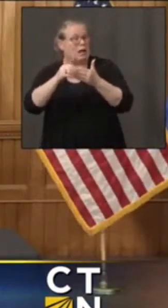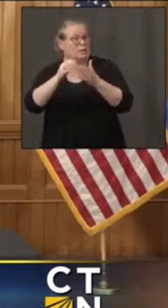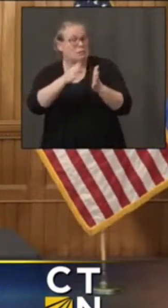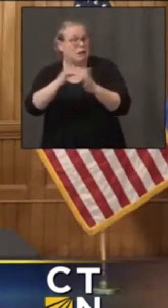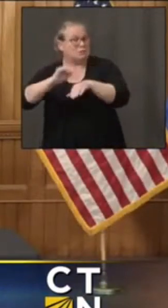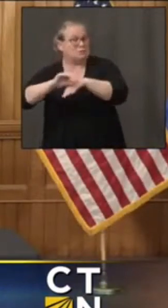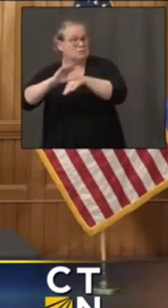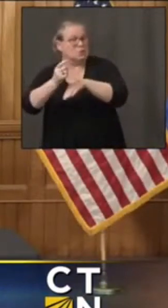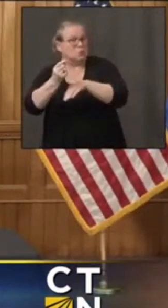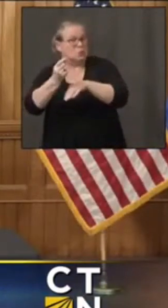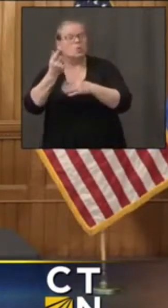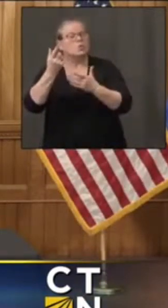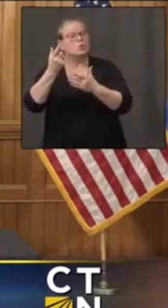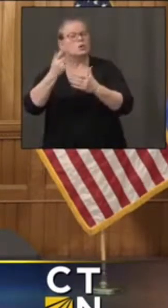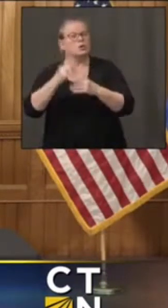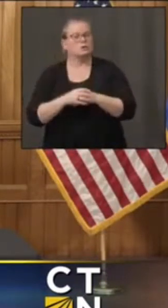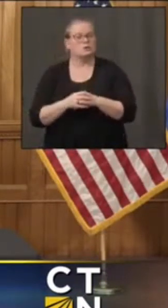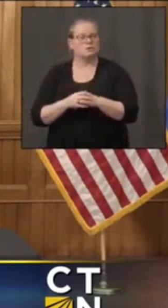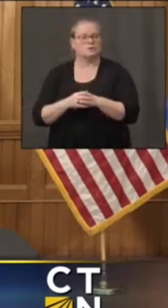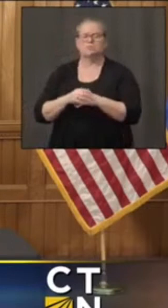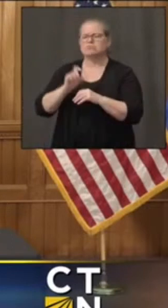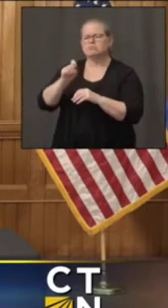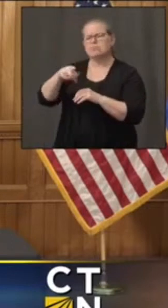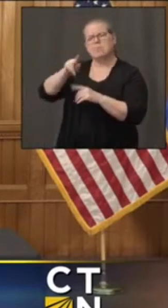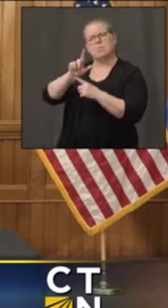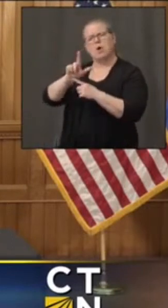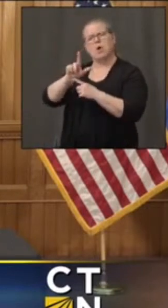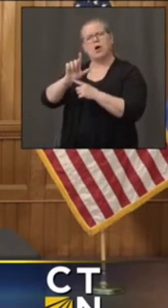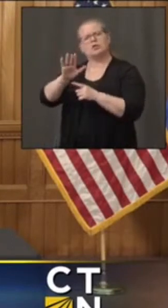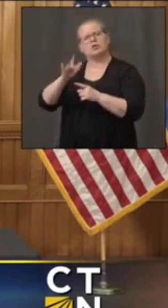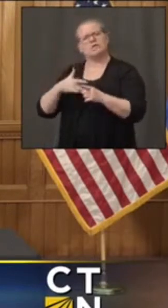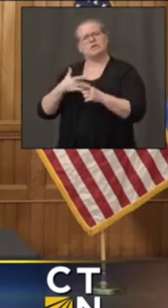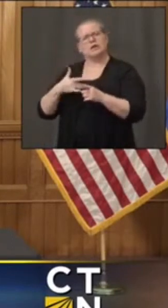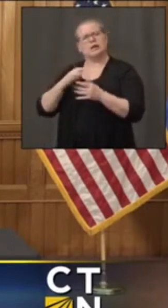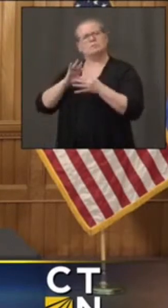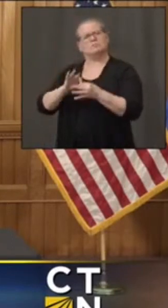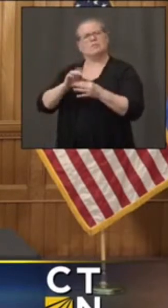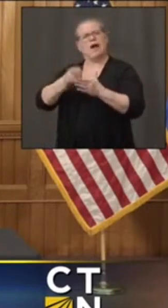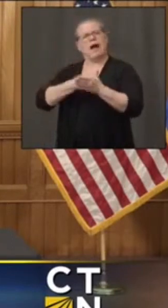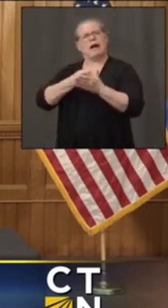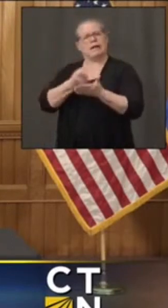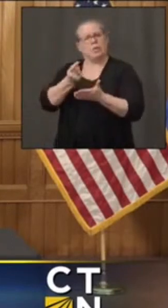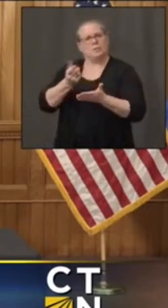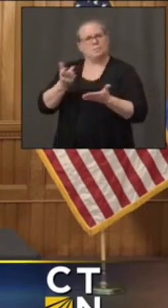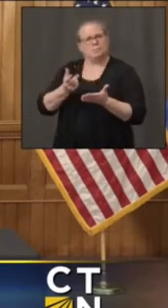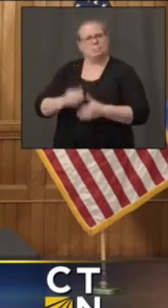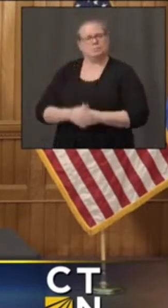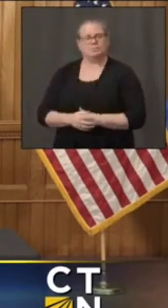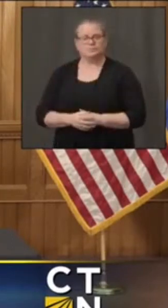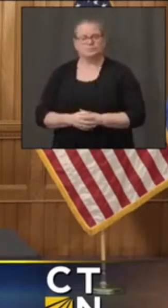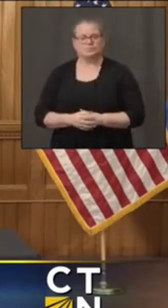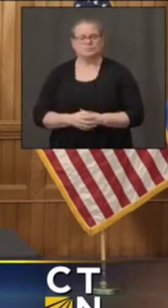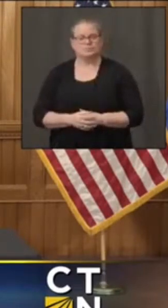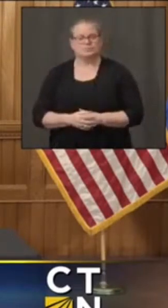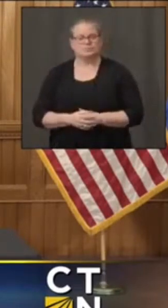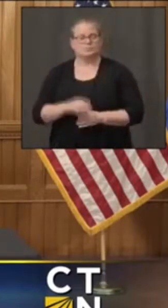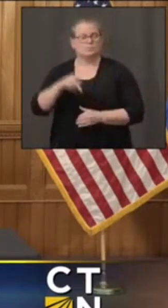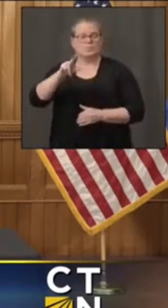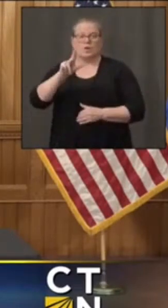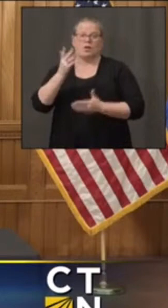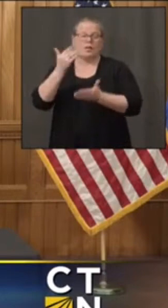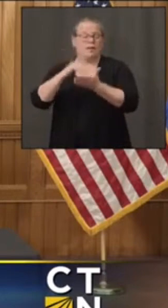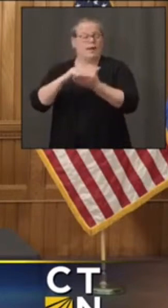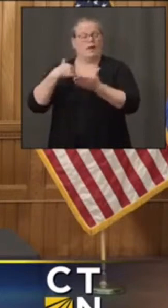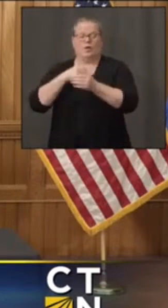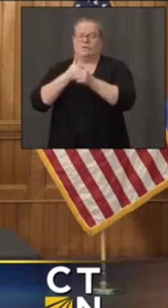be? What's your sense on that, Paul, about hockey? Yeah, first and foremost, everything is driven by data. So we're getting